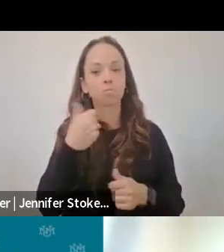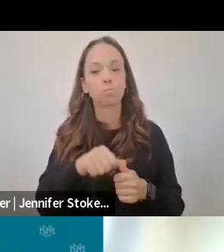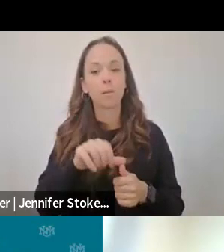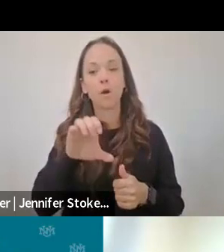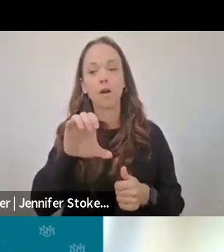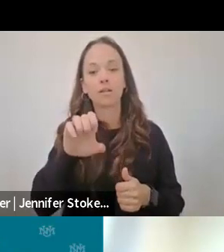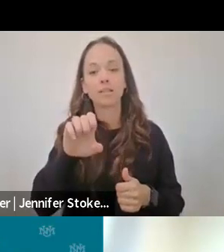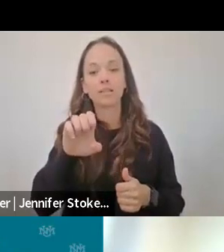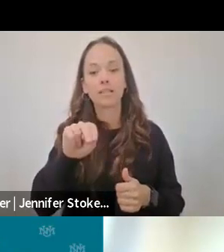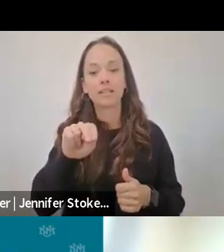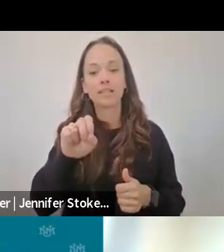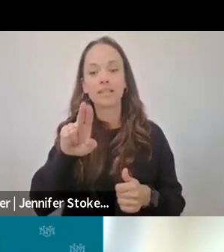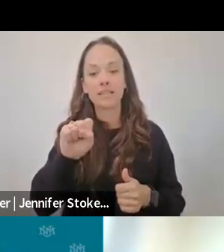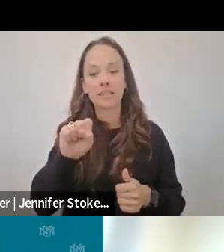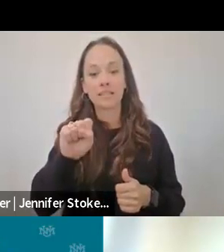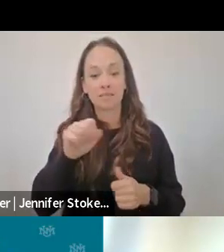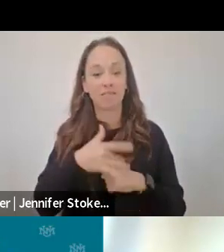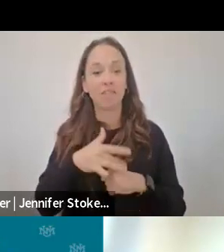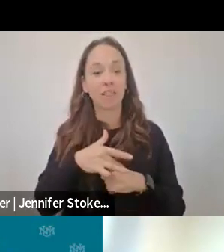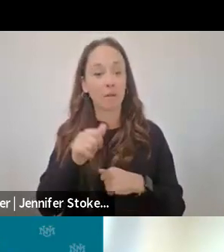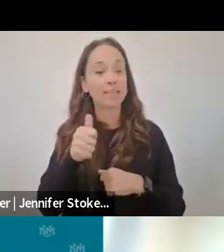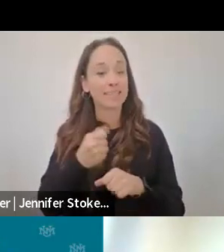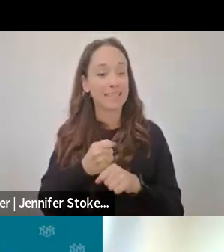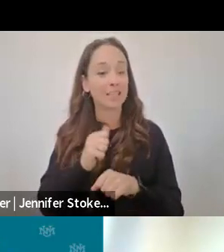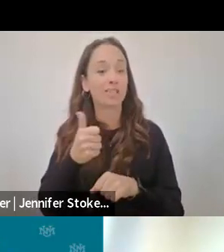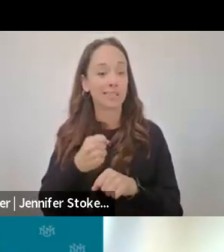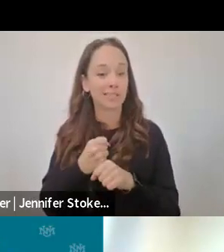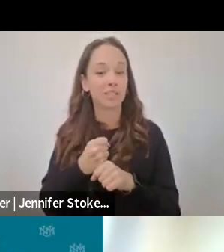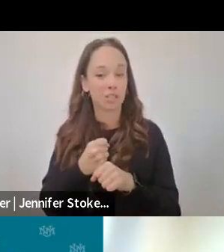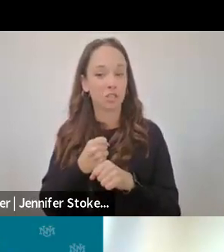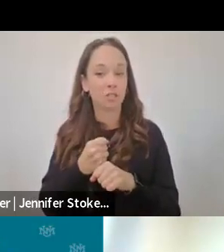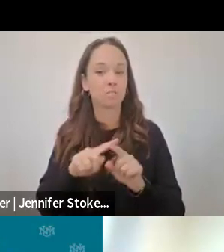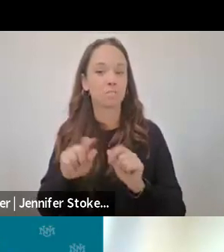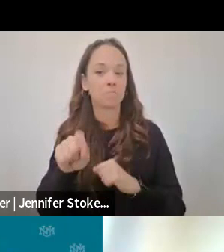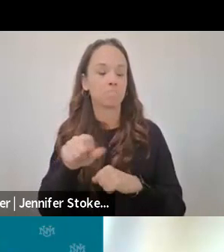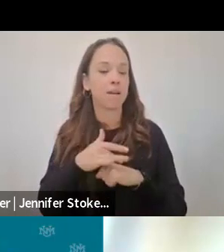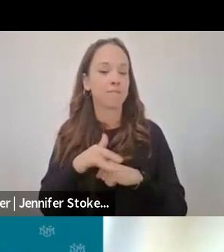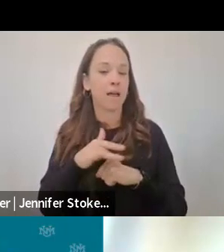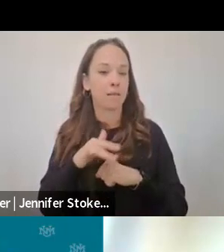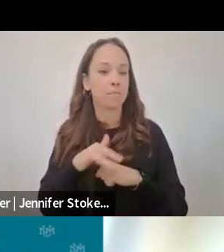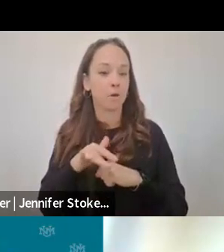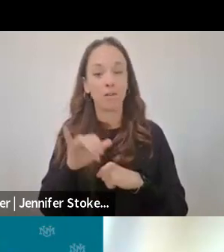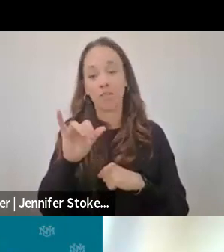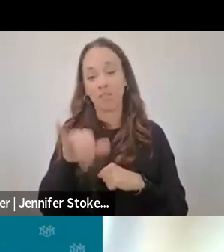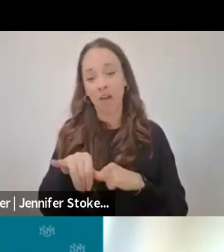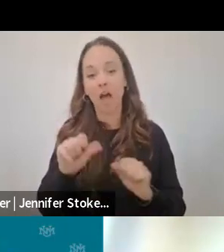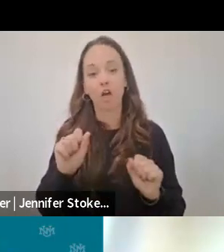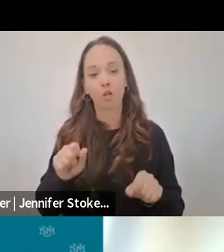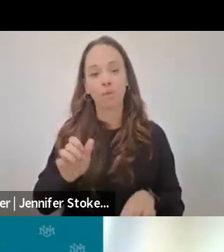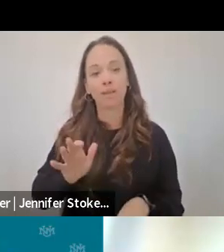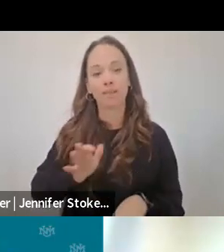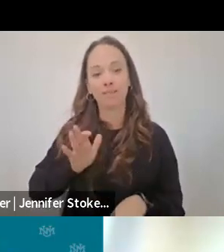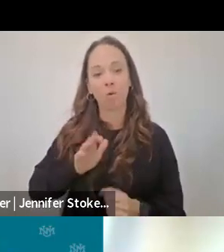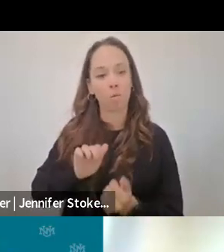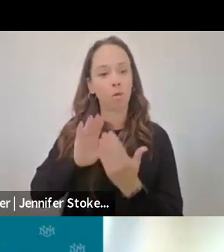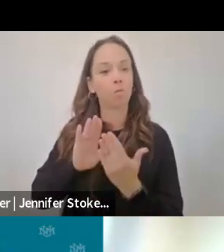is available. It's only every 10 years, but it is available, and that may be kind of formally the only